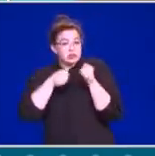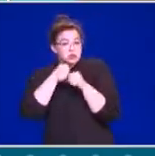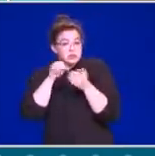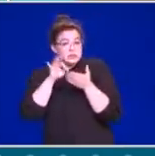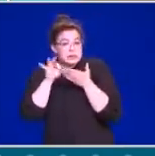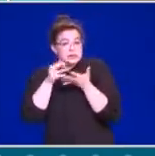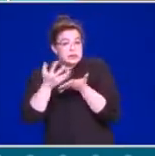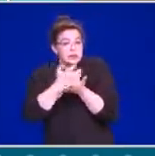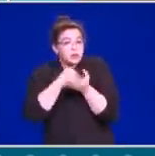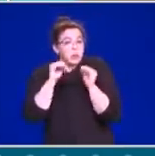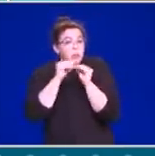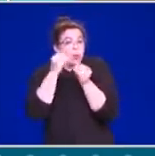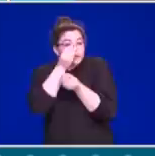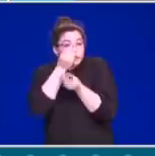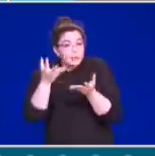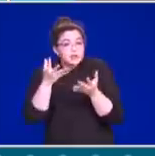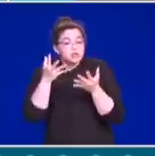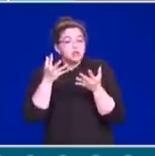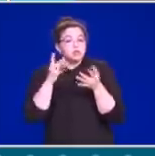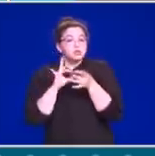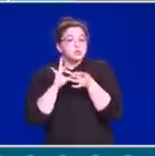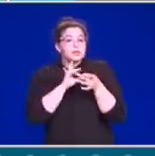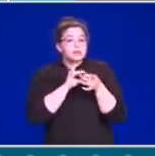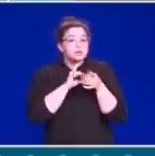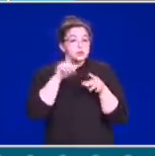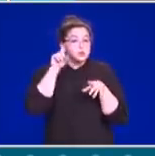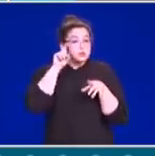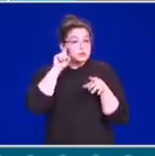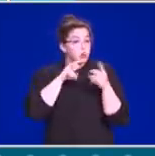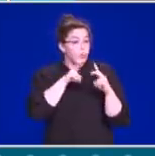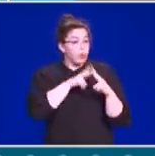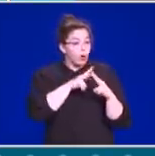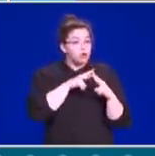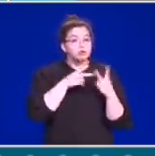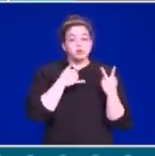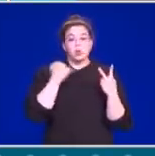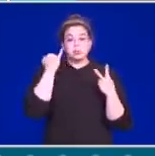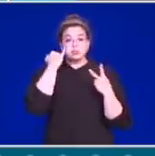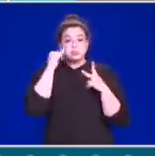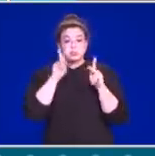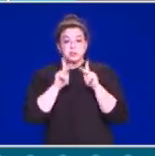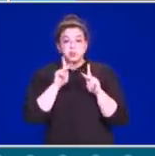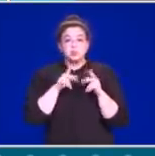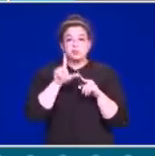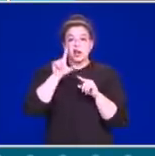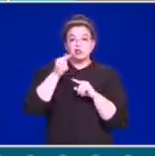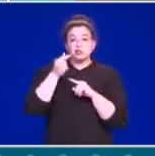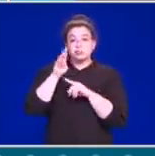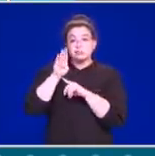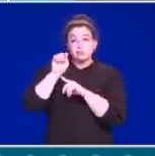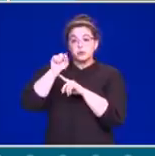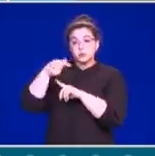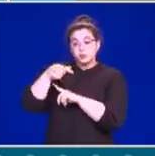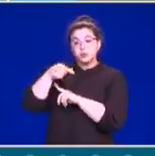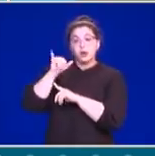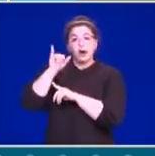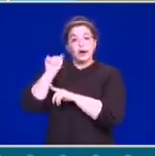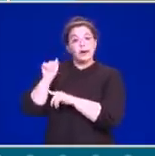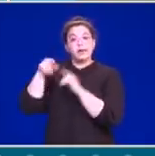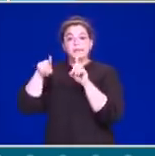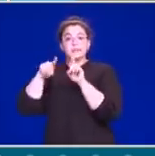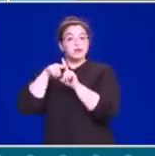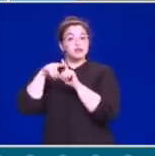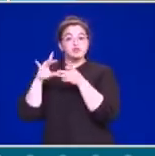collected more detailed information on sexual partners, so whether people were in LGBTQ IA